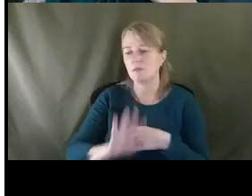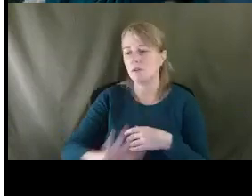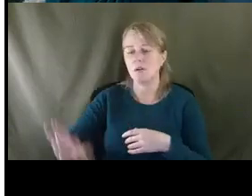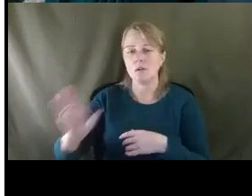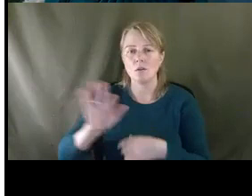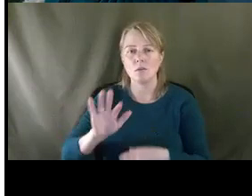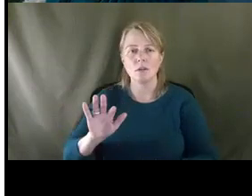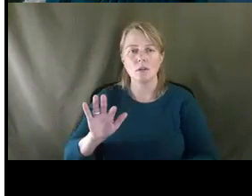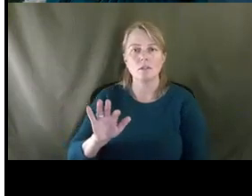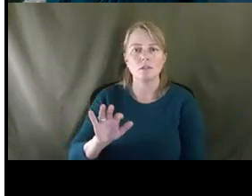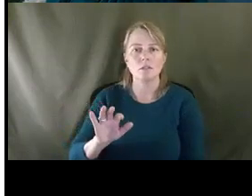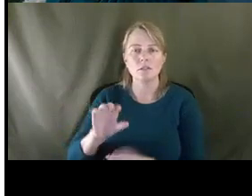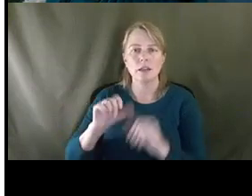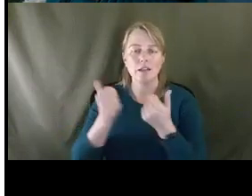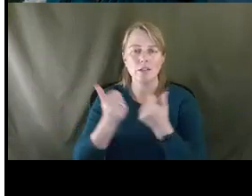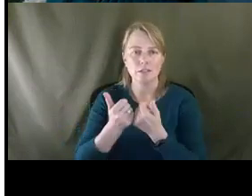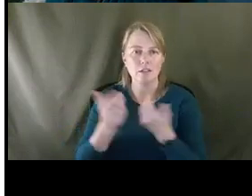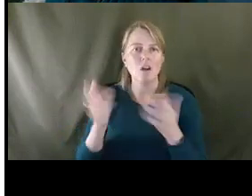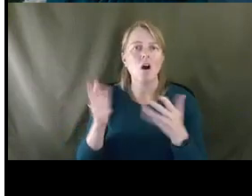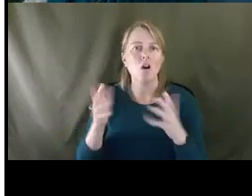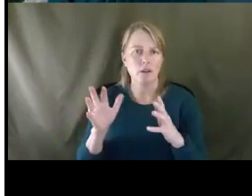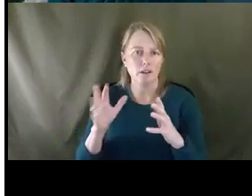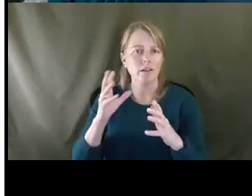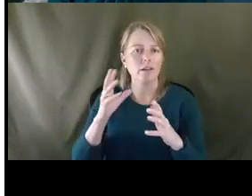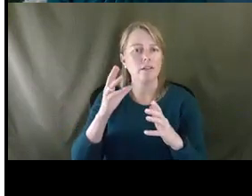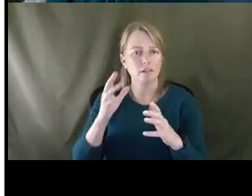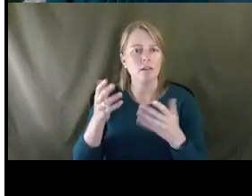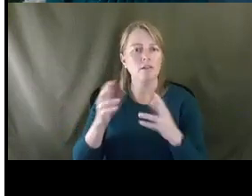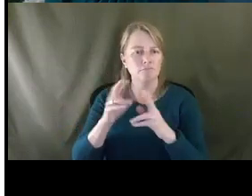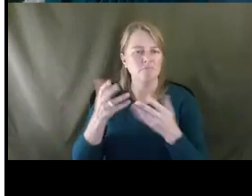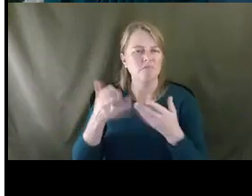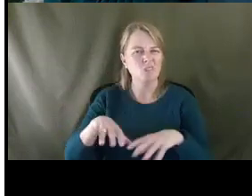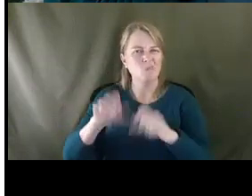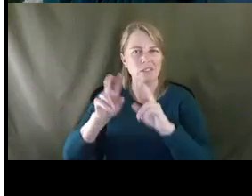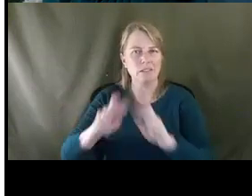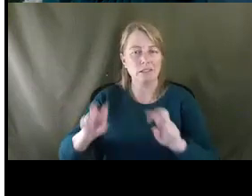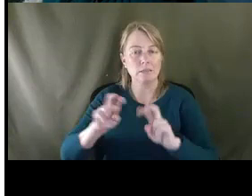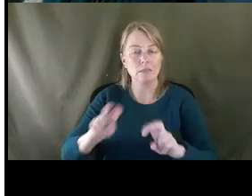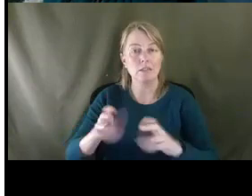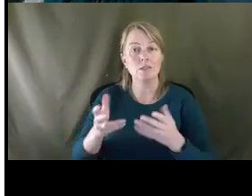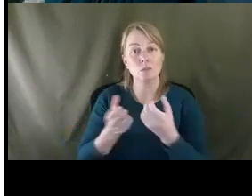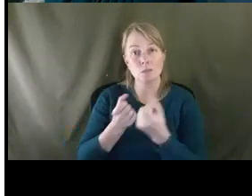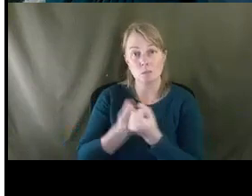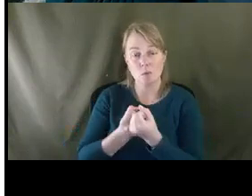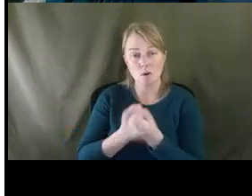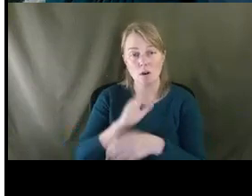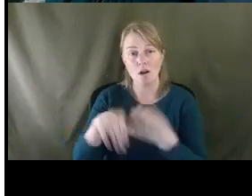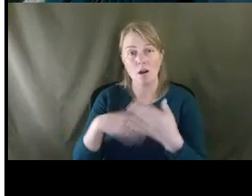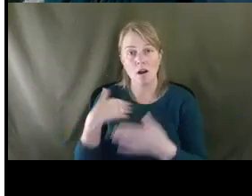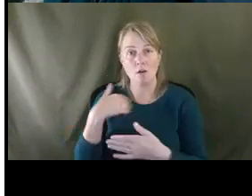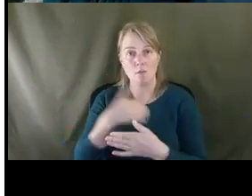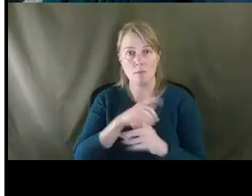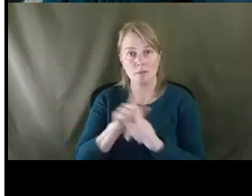the agency have already gone through the StrengthsFinder assessment. So in support of that effort, all the members of the